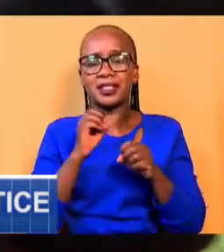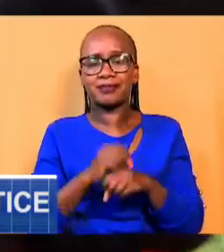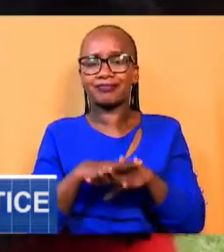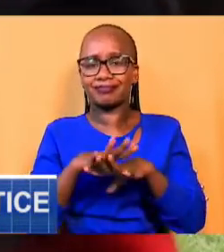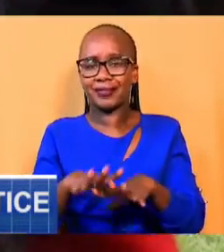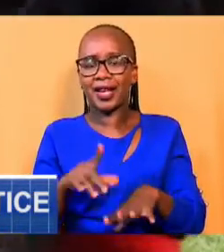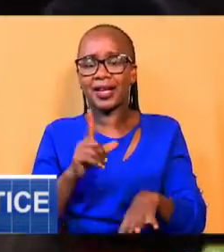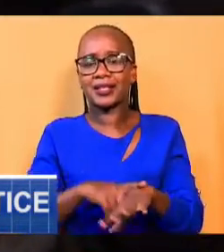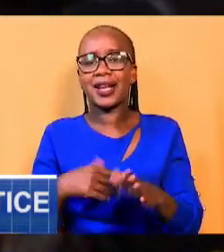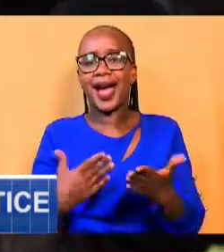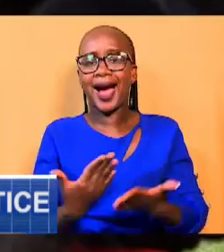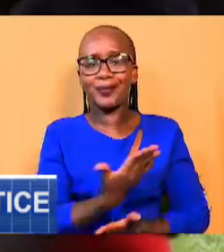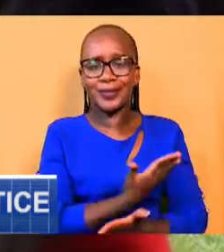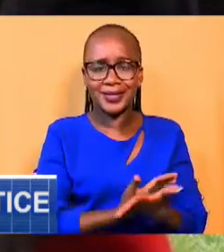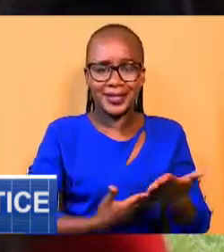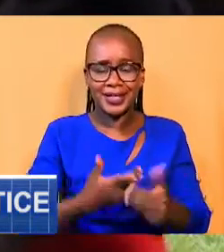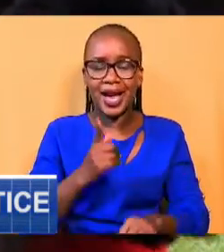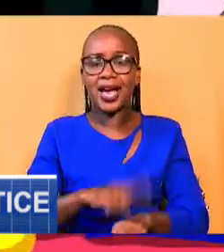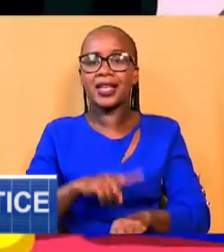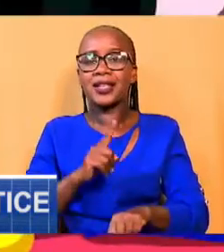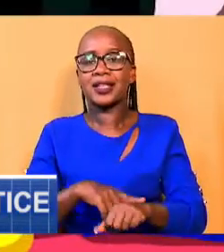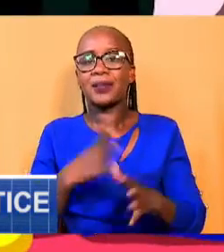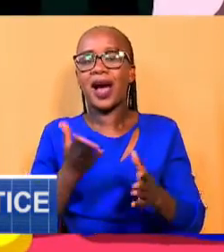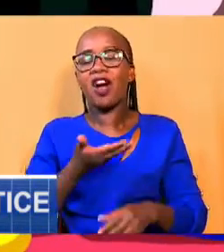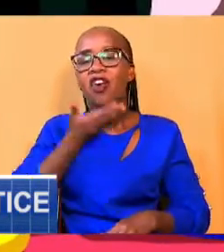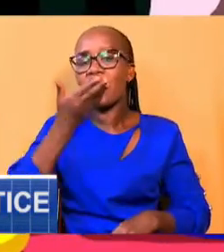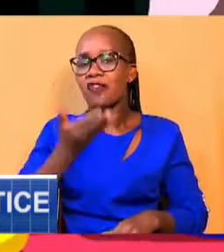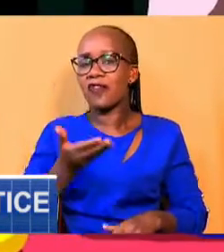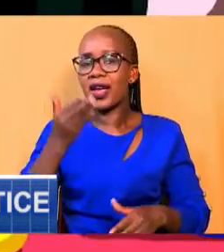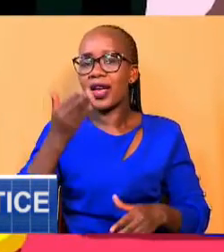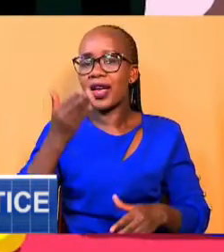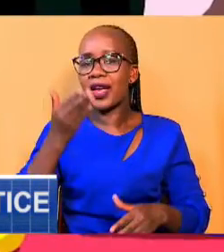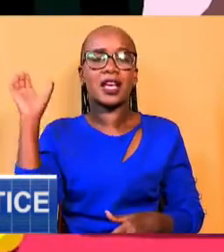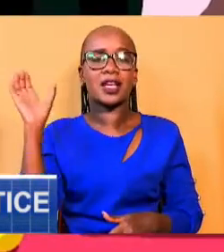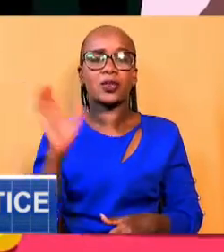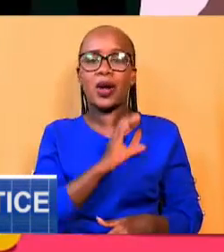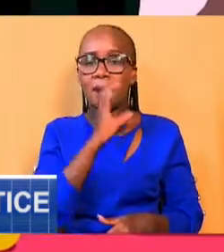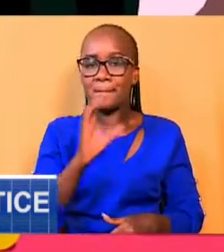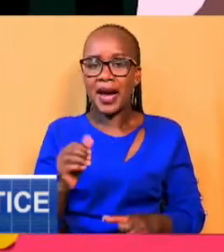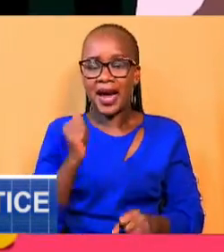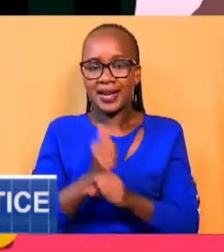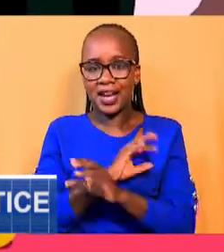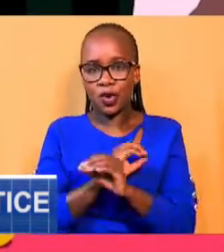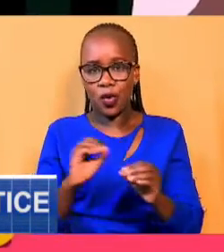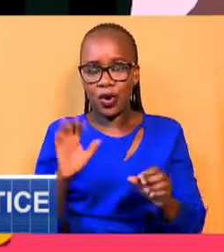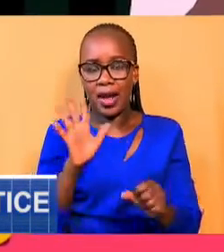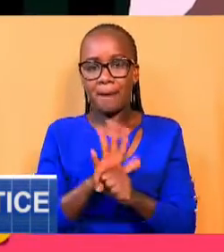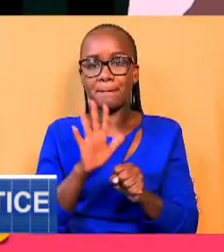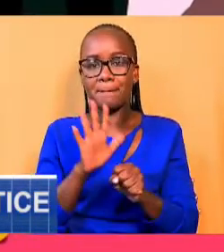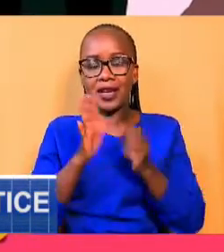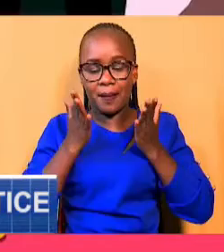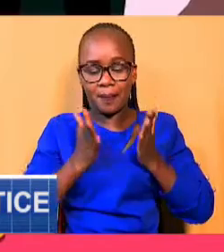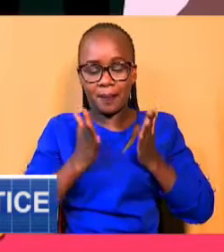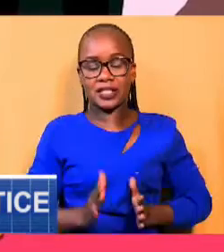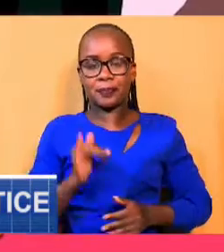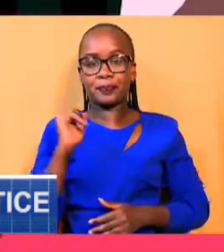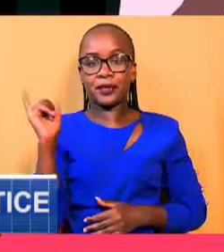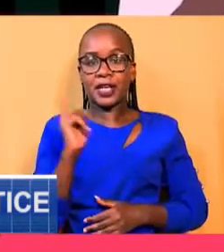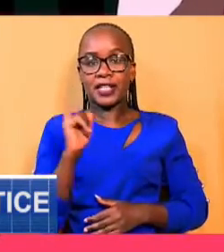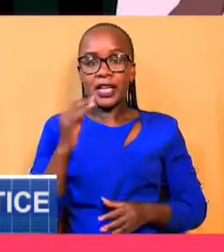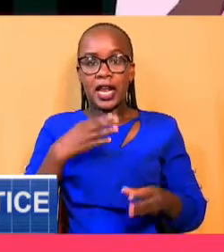influenced during interrogations and sometimes confess to crimes they did not commit. Many persons with